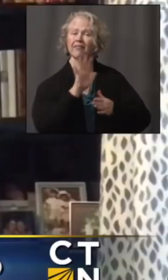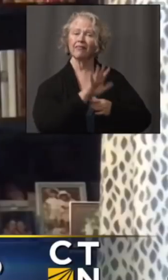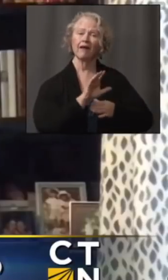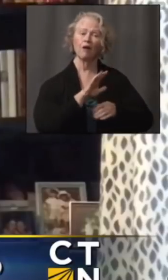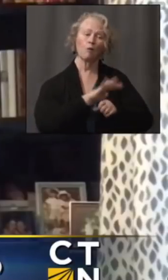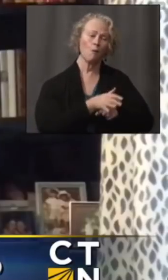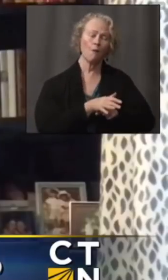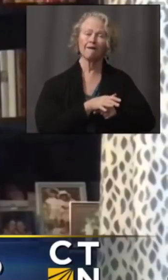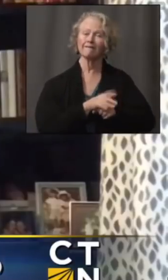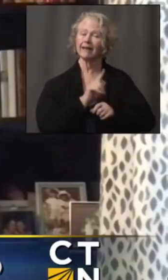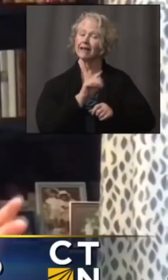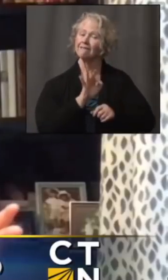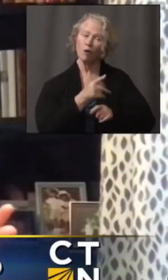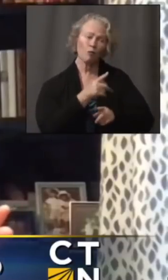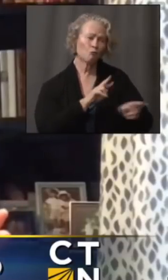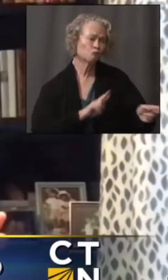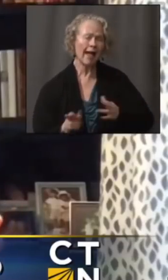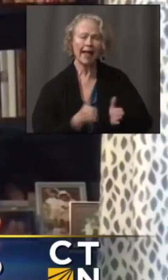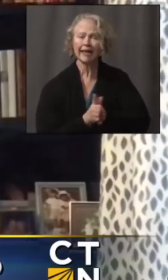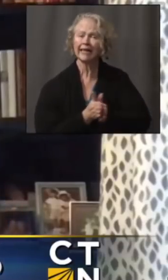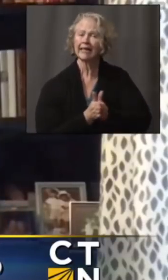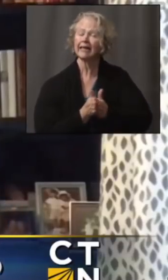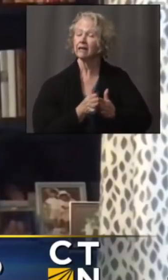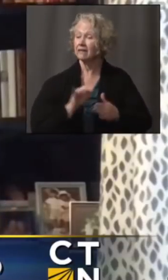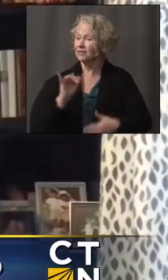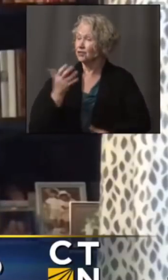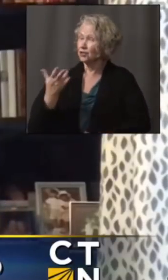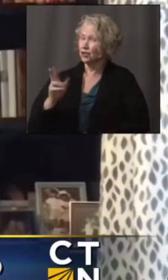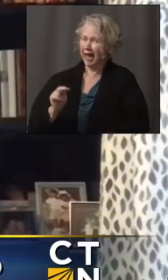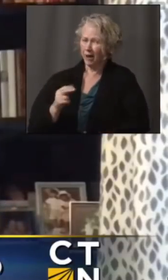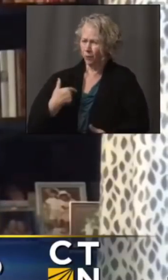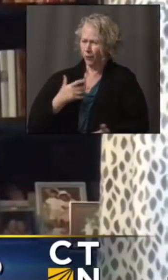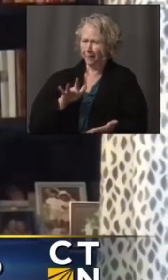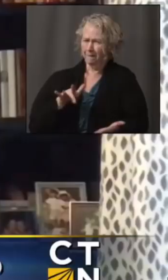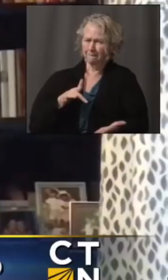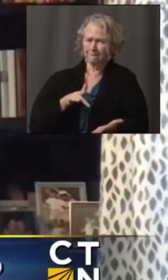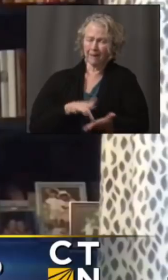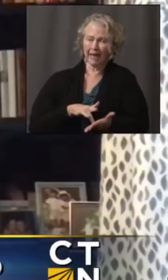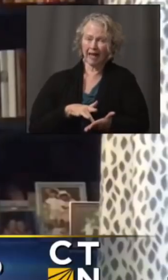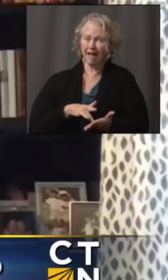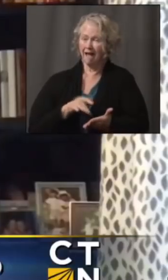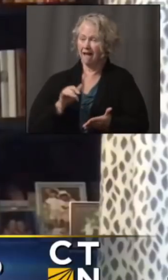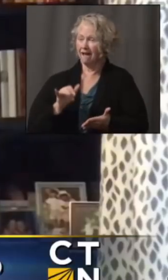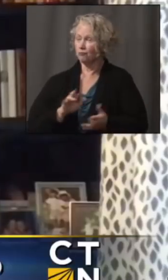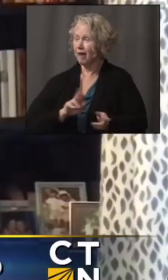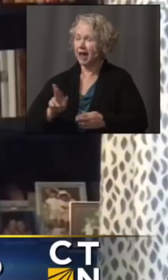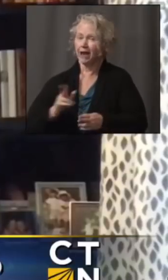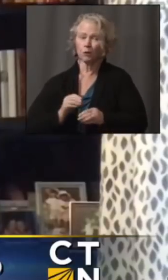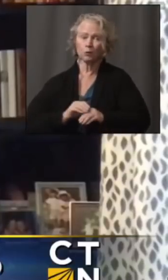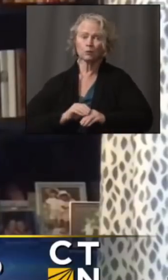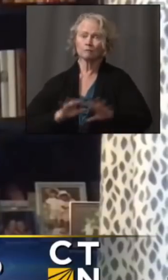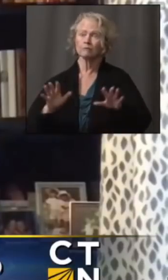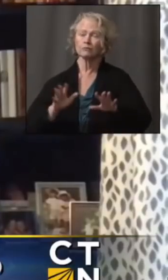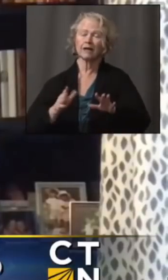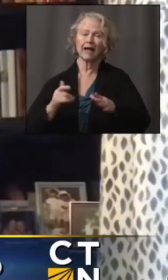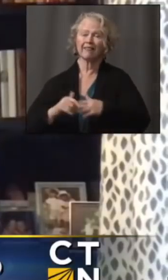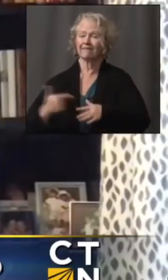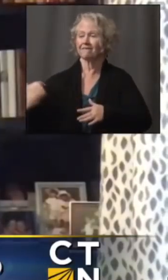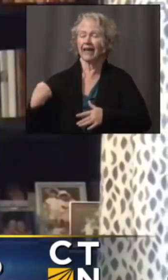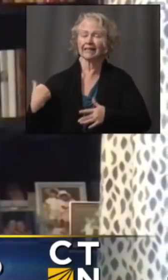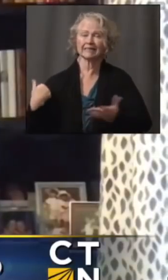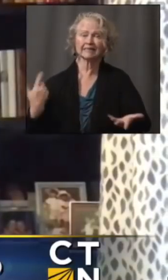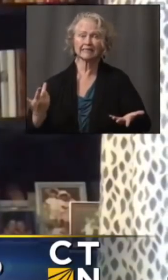to participate. Look, come January, we're going to be in the middle of the vaccine distribution. And some